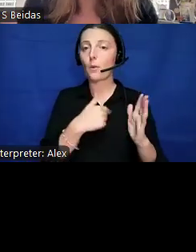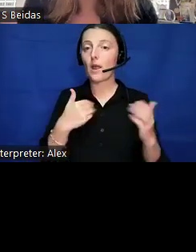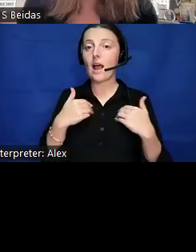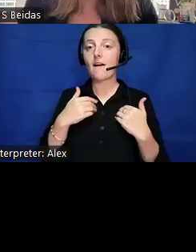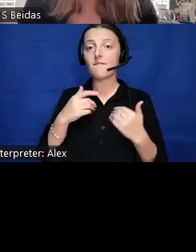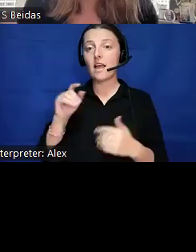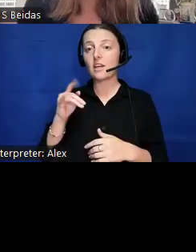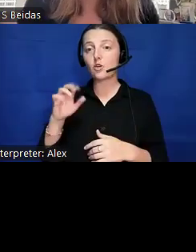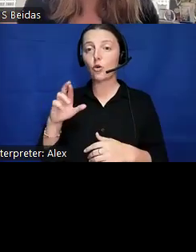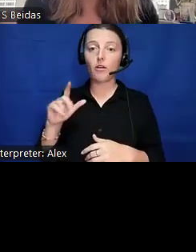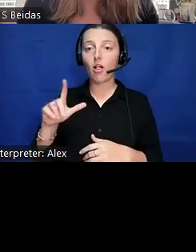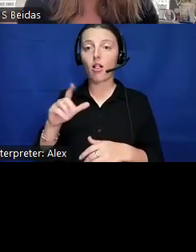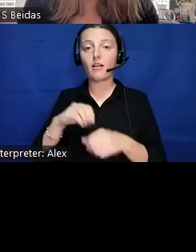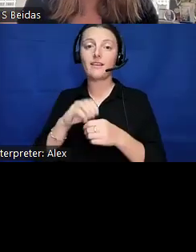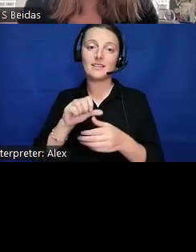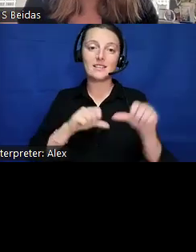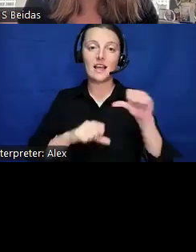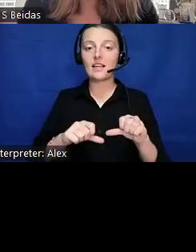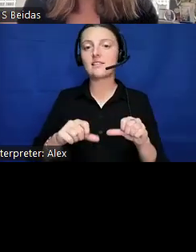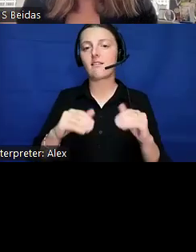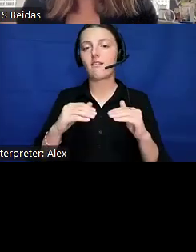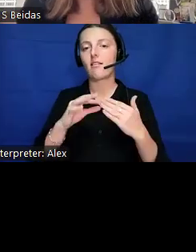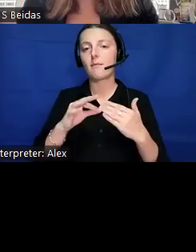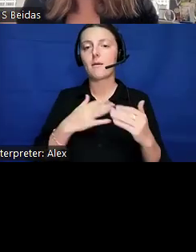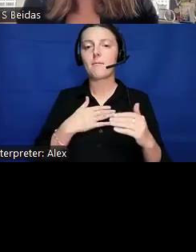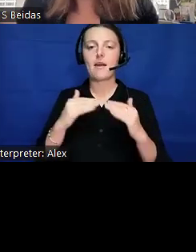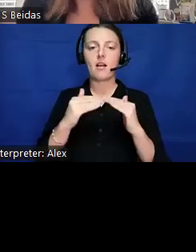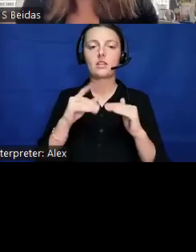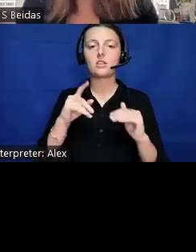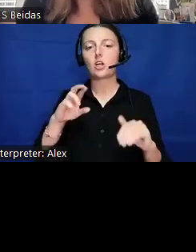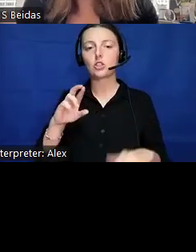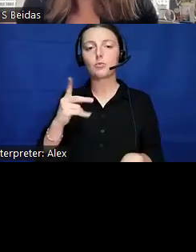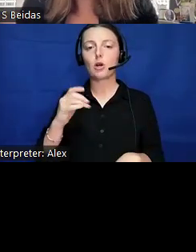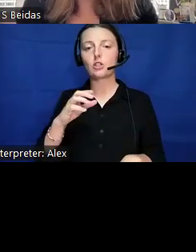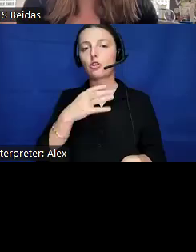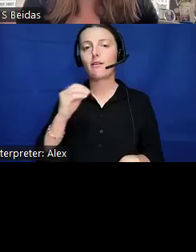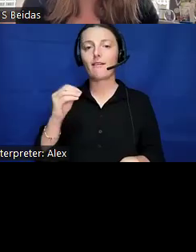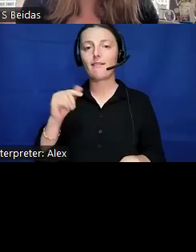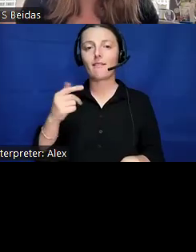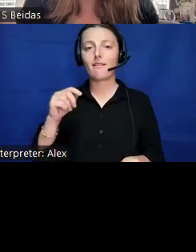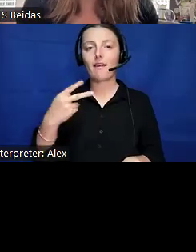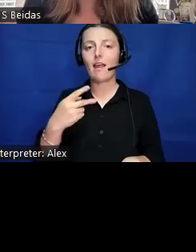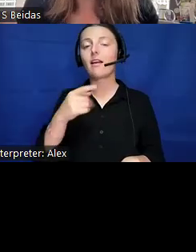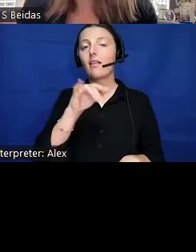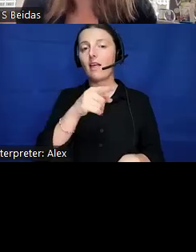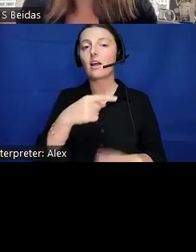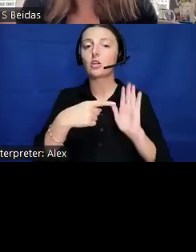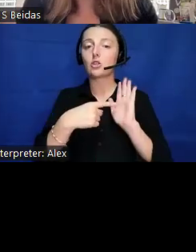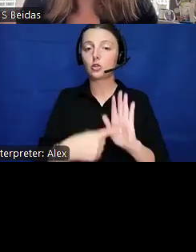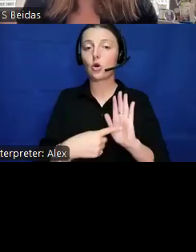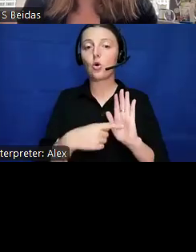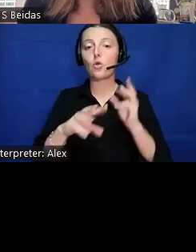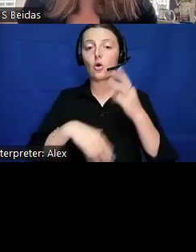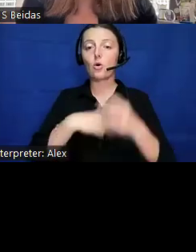Science several years ago now, led by my colleagues, Dr. Proctor and Dr. Gang, calling out that COVID-19 showed the world that knowing what to do